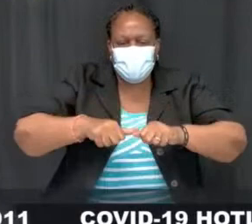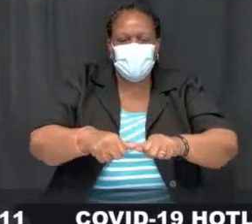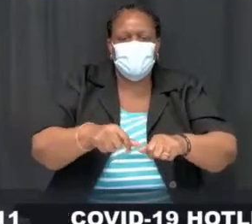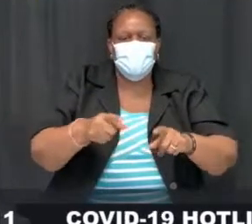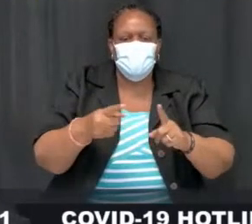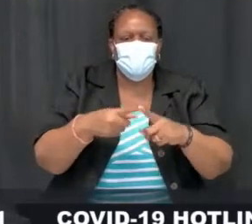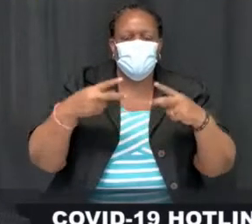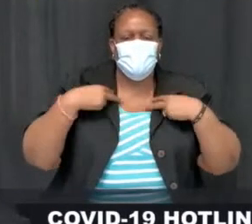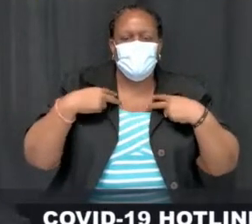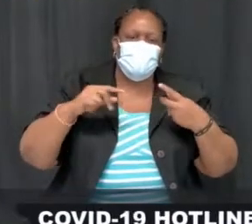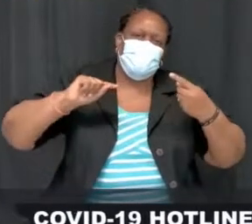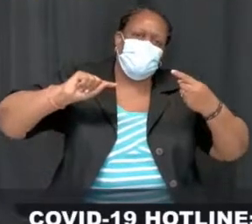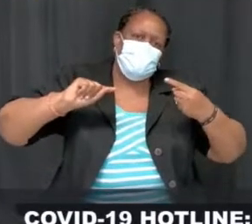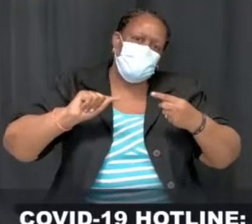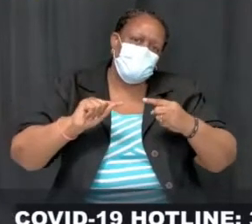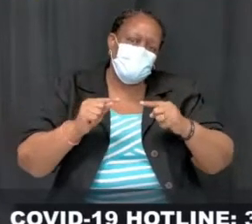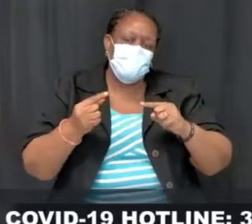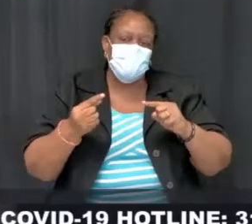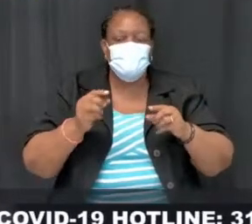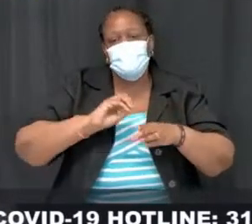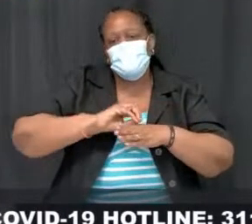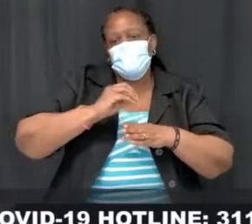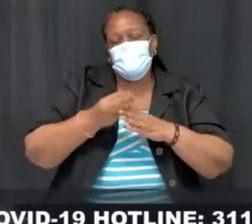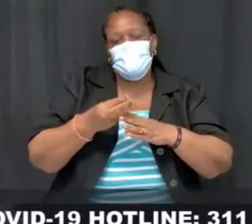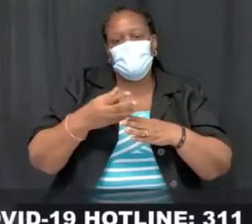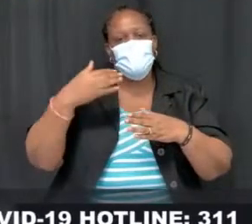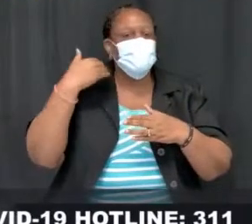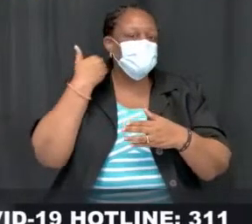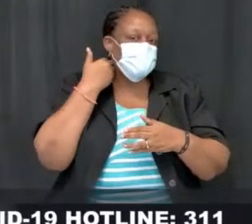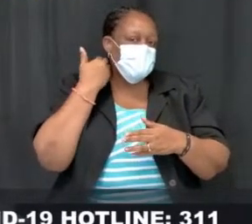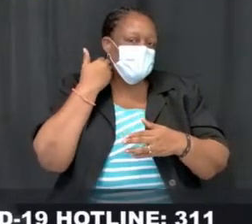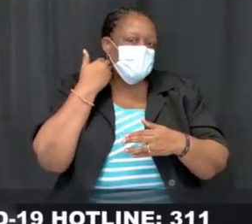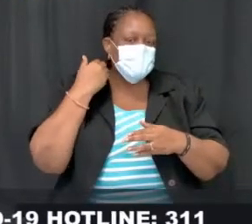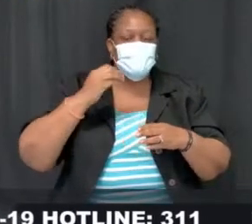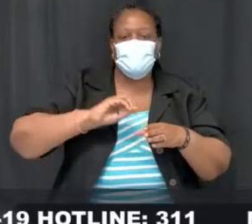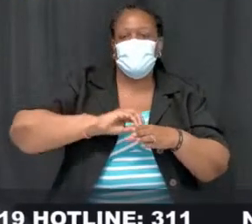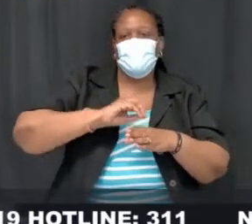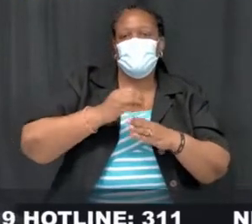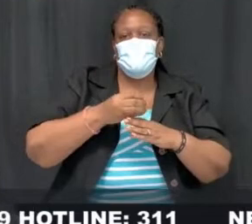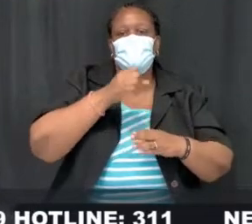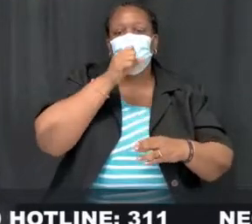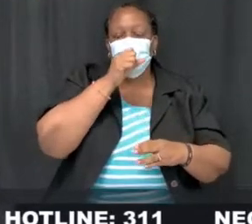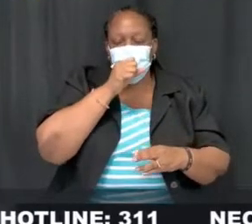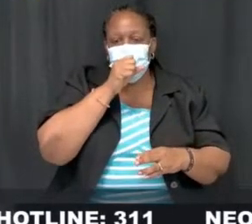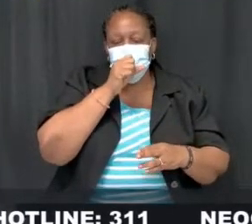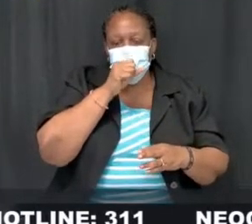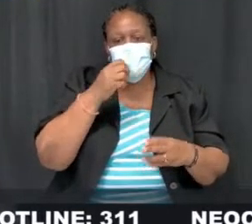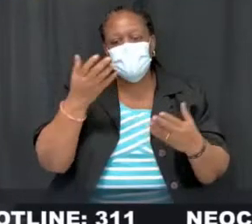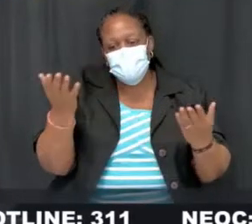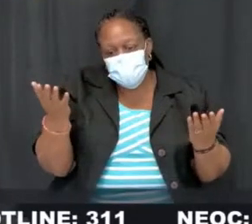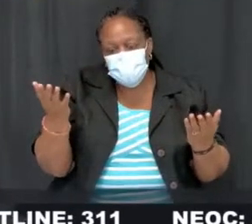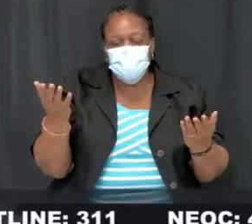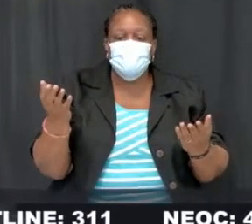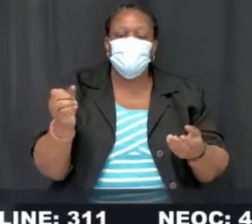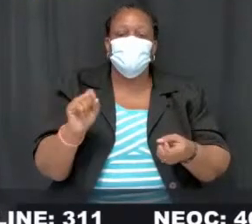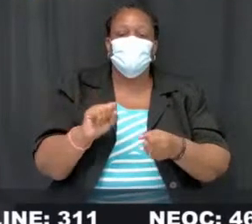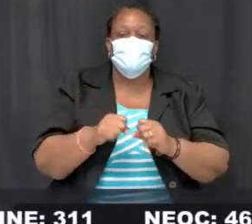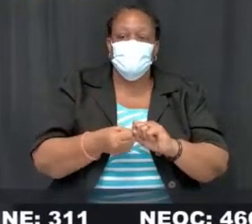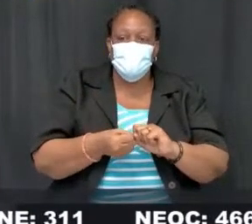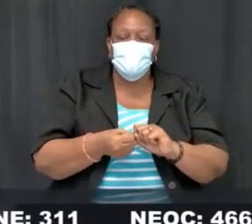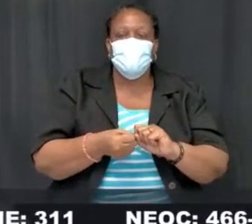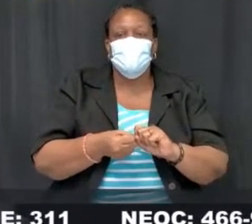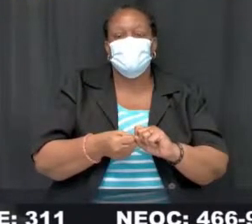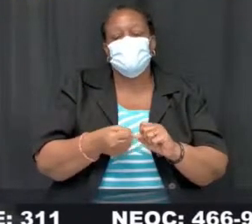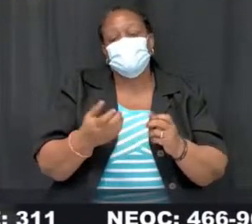long-haul symptoms even after they have tested negative and deemed fully recovered. And that is why it's so important to